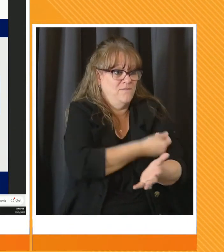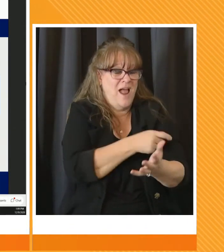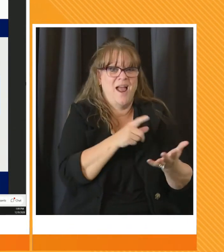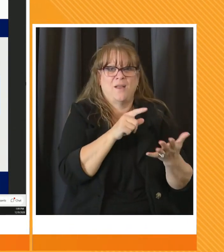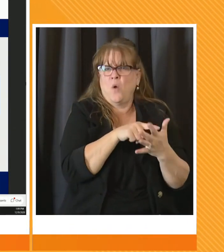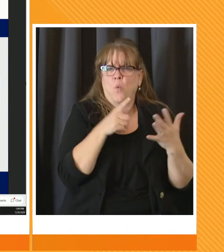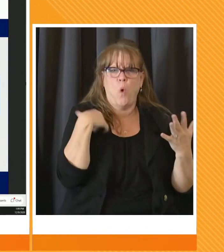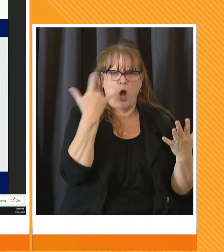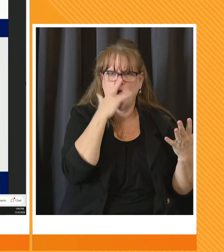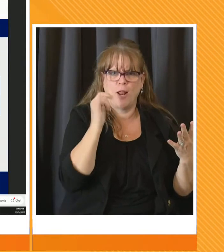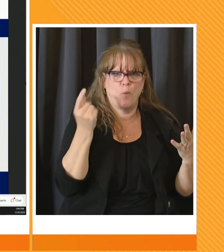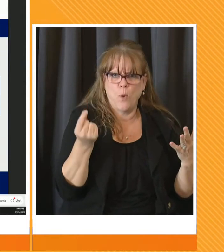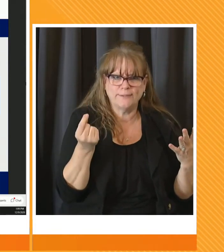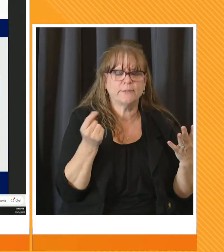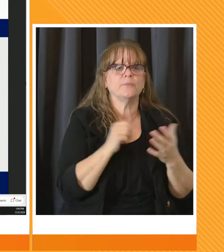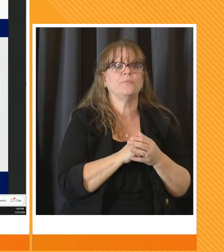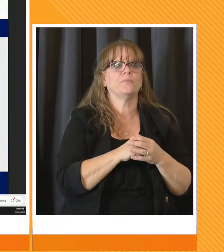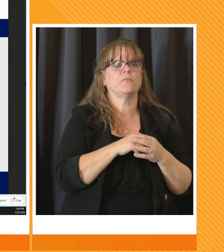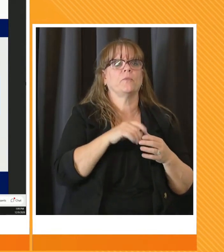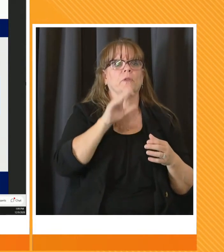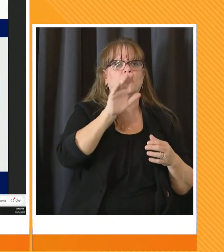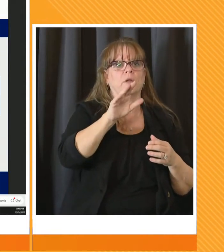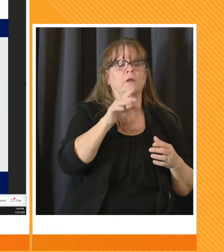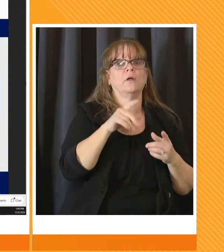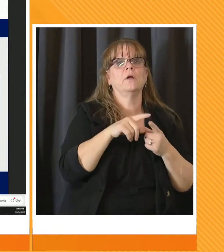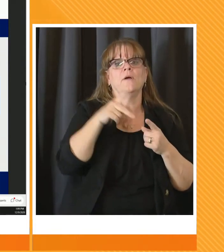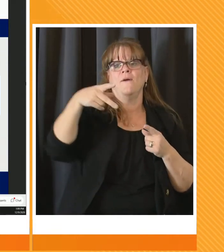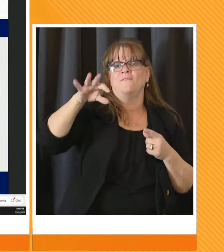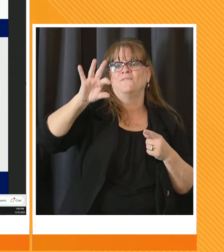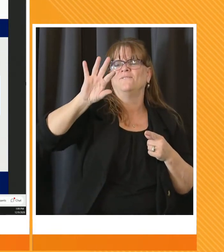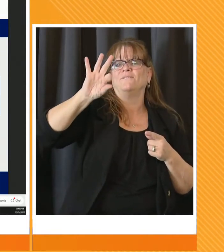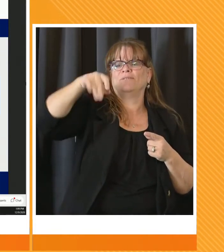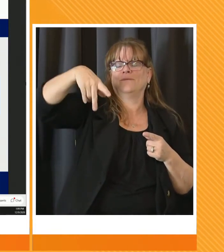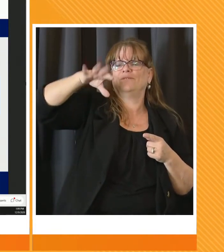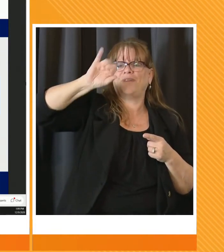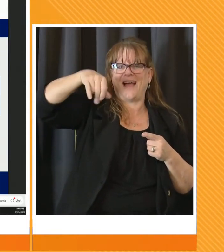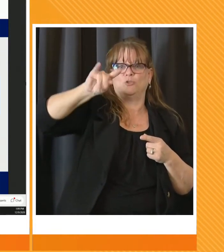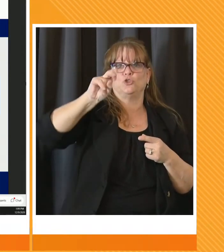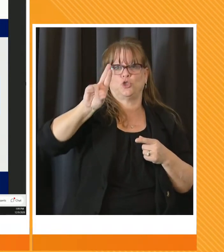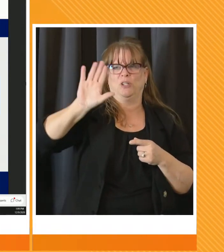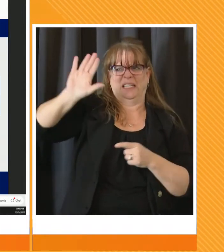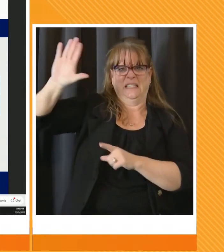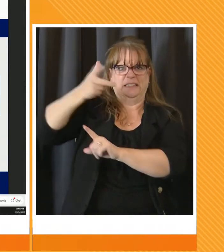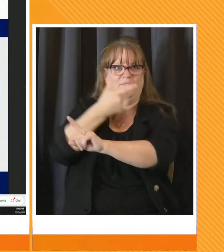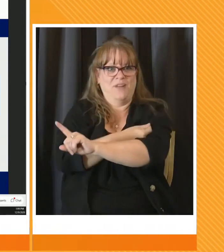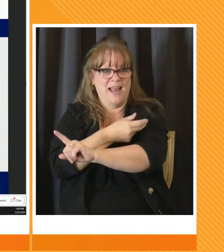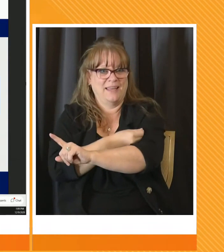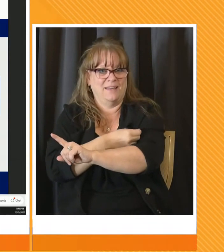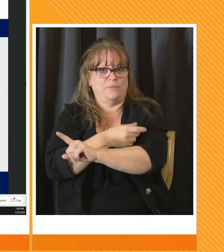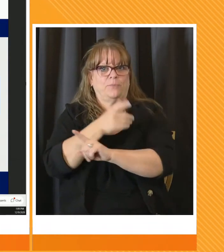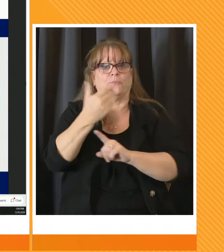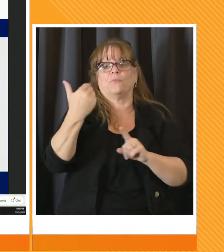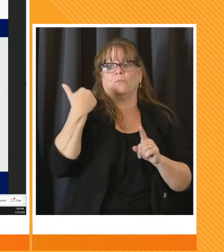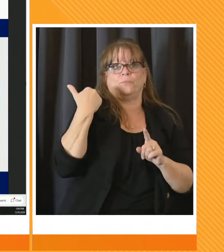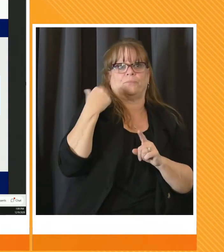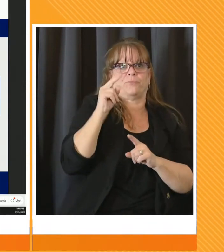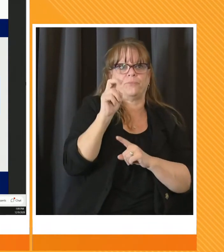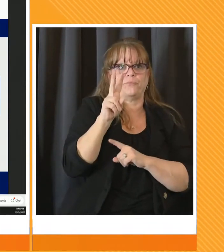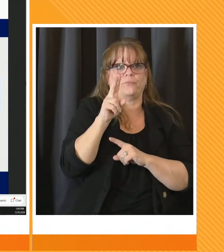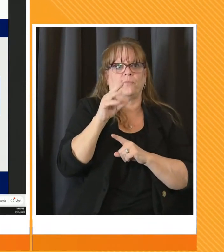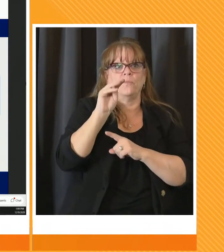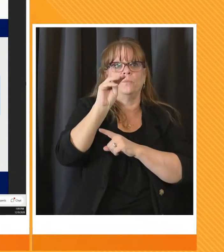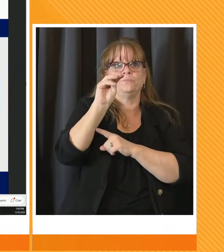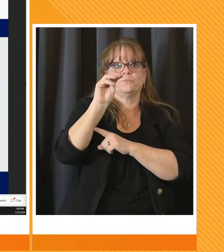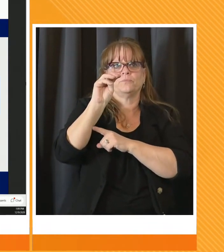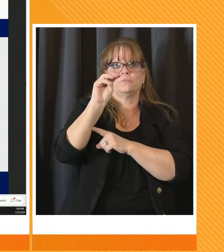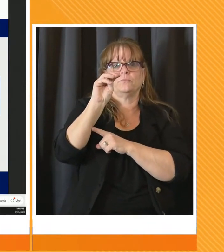to the FDA on November 20th, and Moderna submitted theirs on November 30th. We were allowed to place